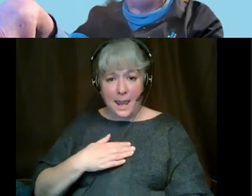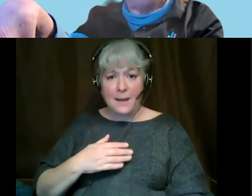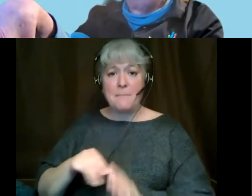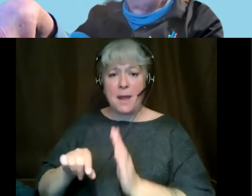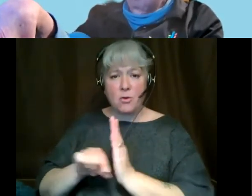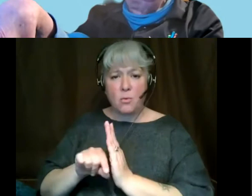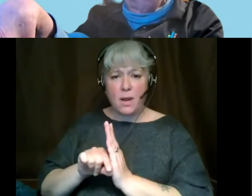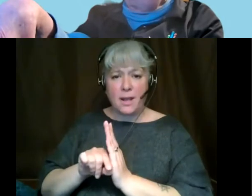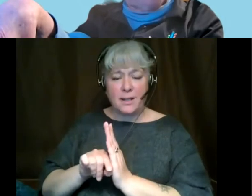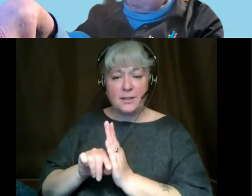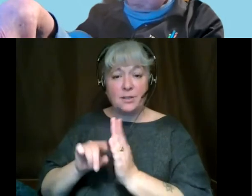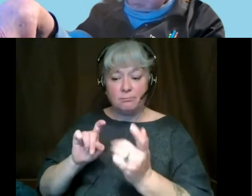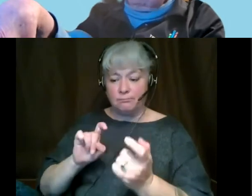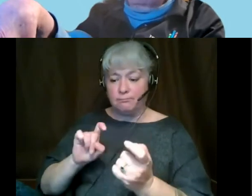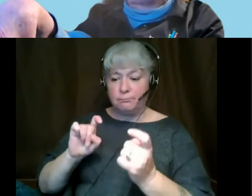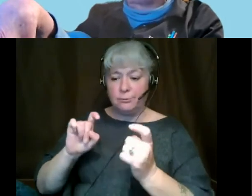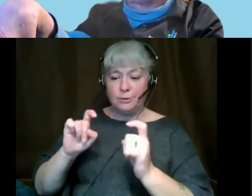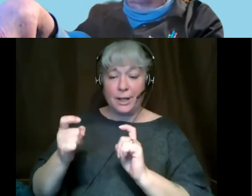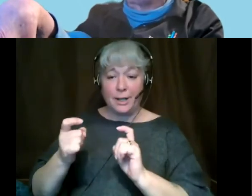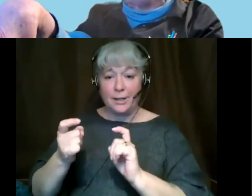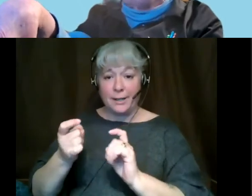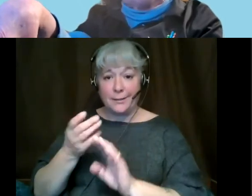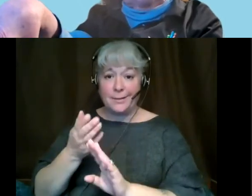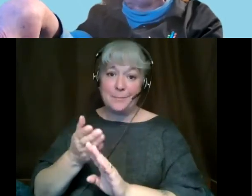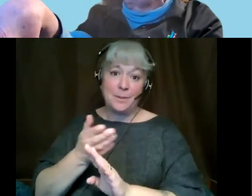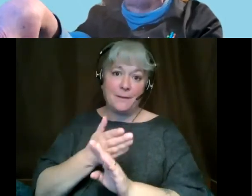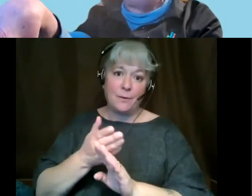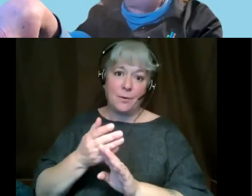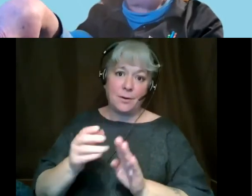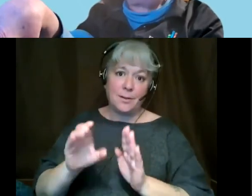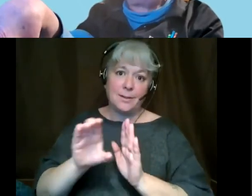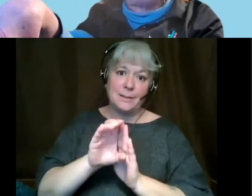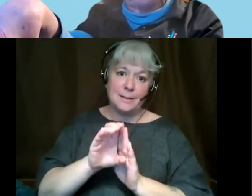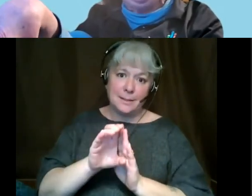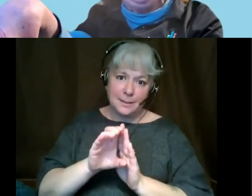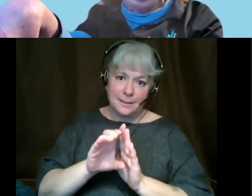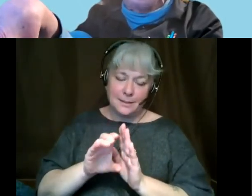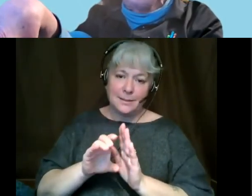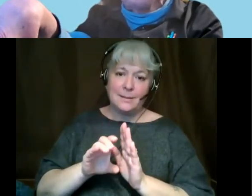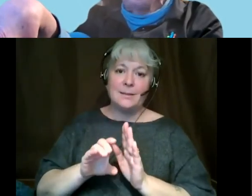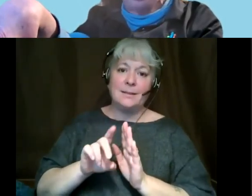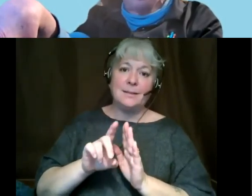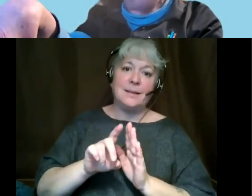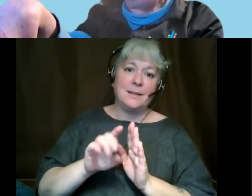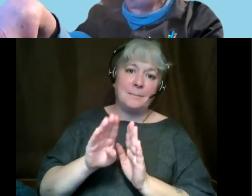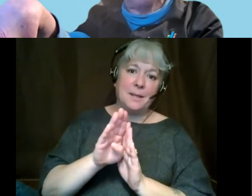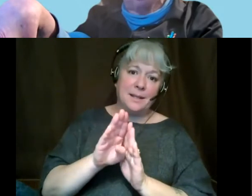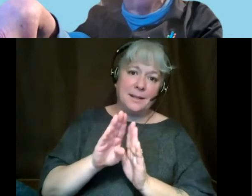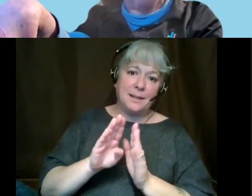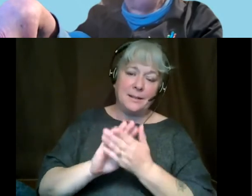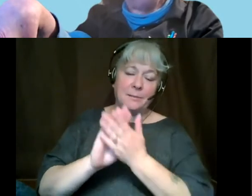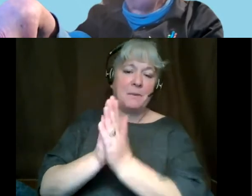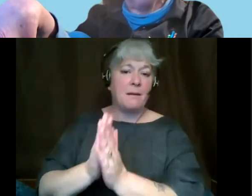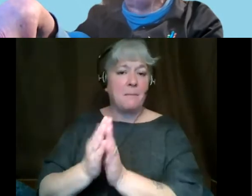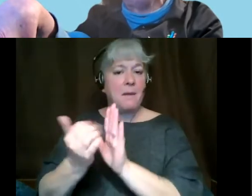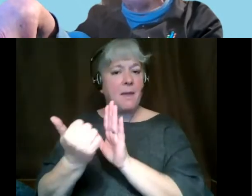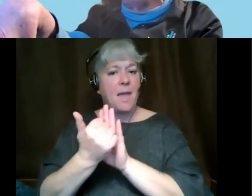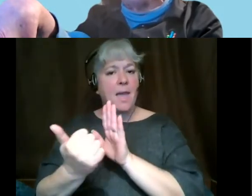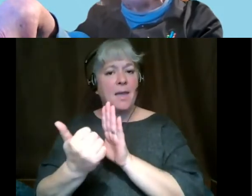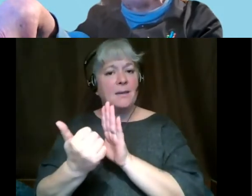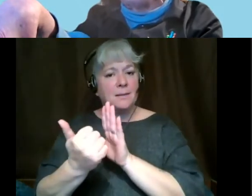changed from C's and B's to A's. So